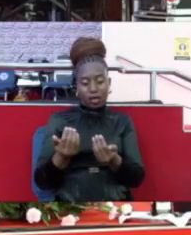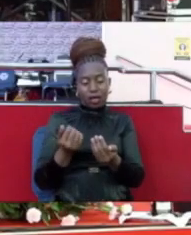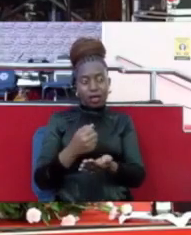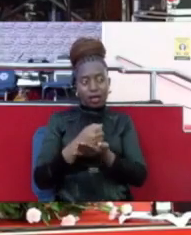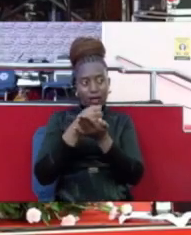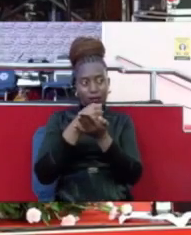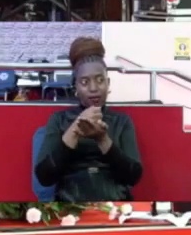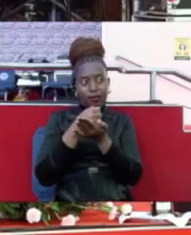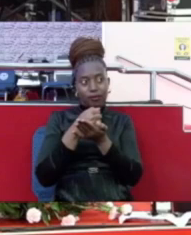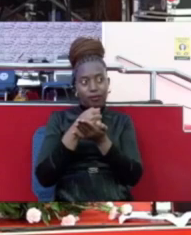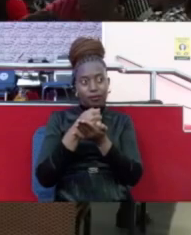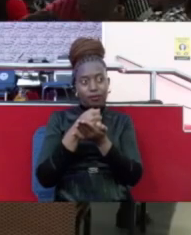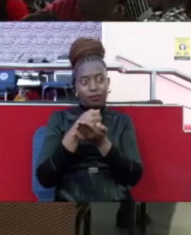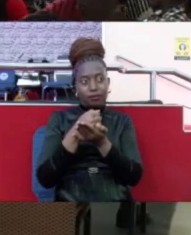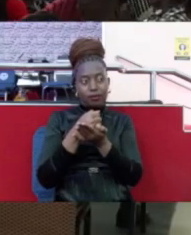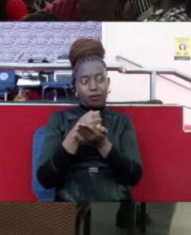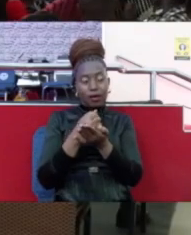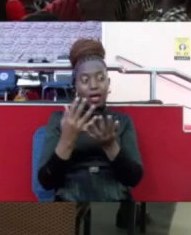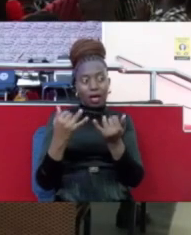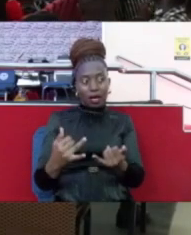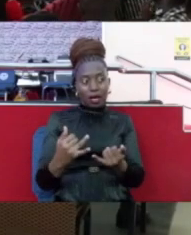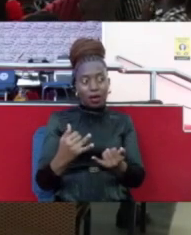bought me the medicine that helped me to get